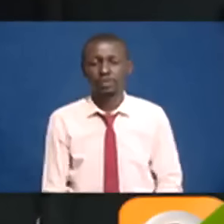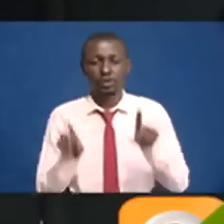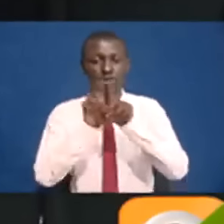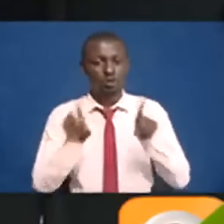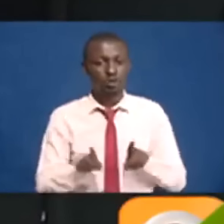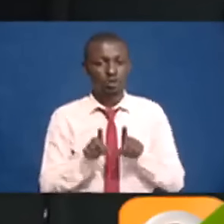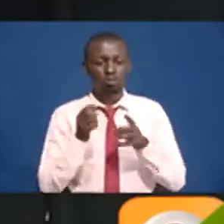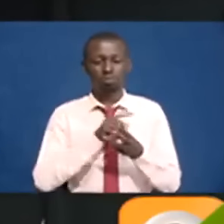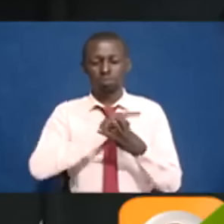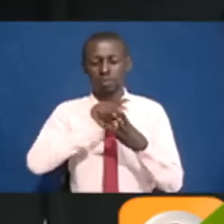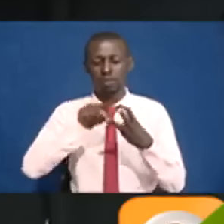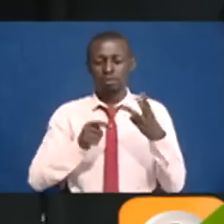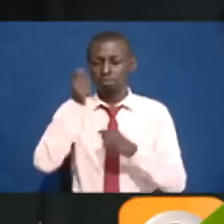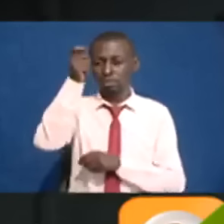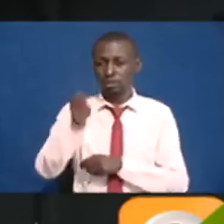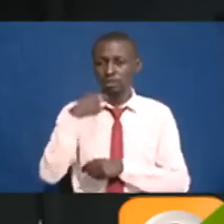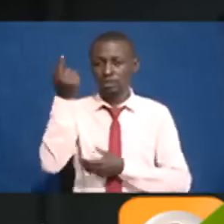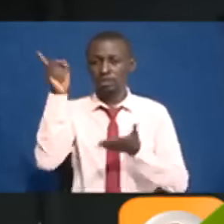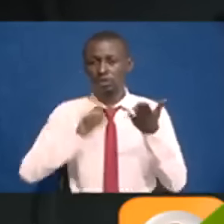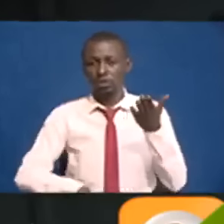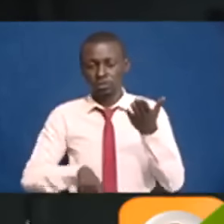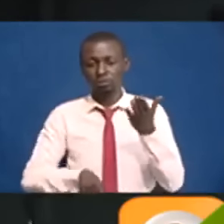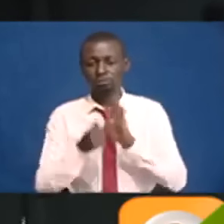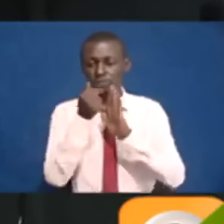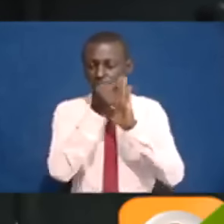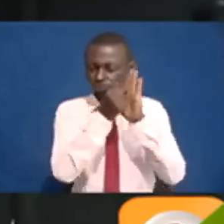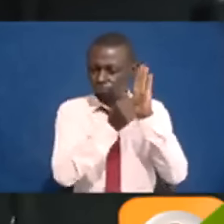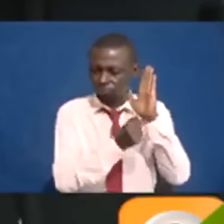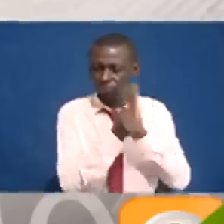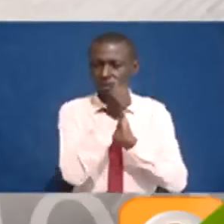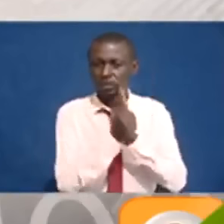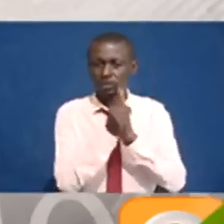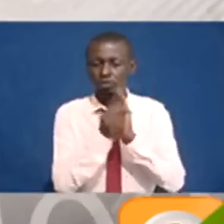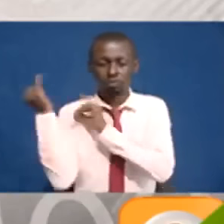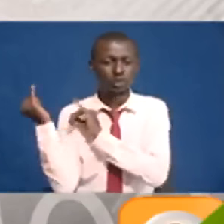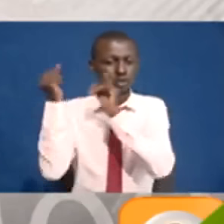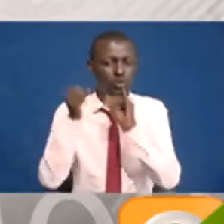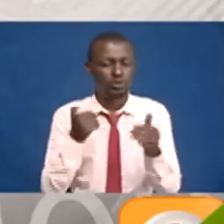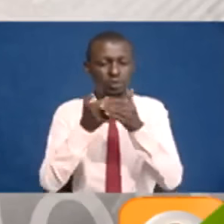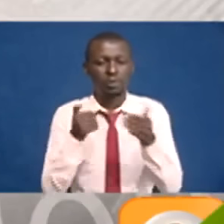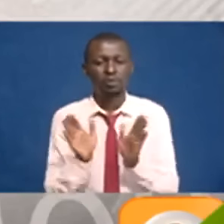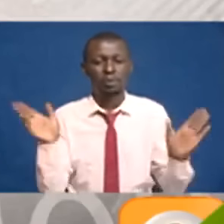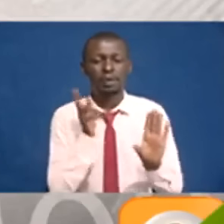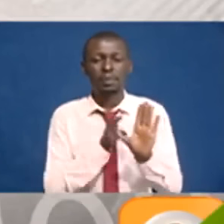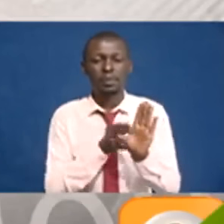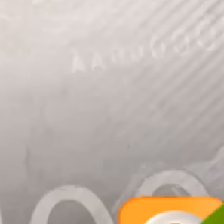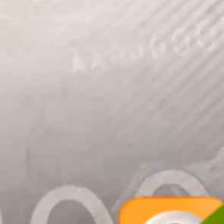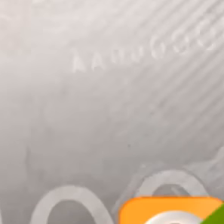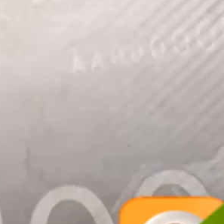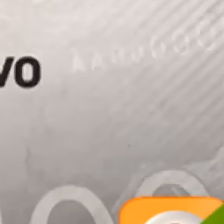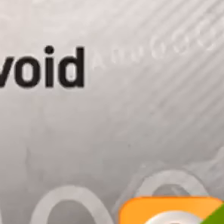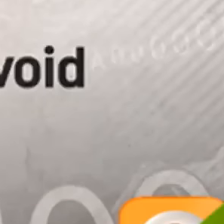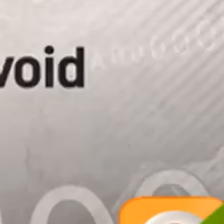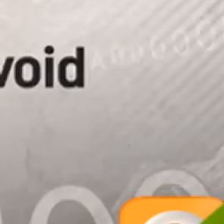to the three-judge bench, there are several sections in the Act that were introduced way after public participation on the original